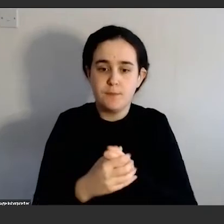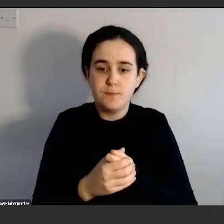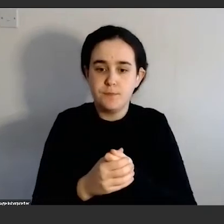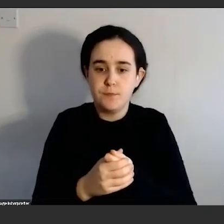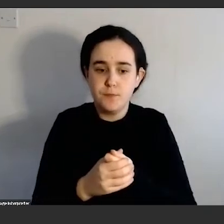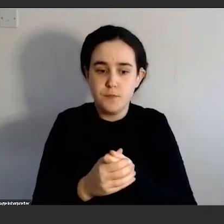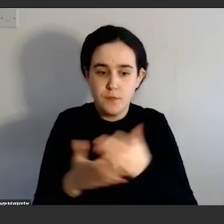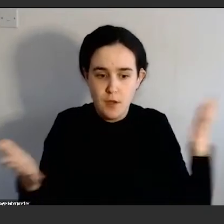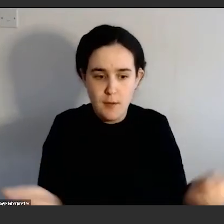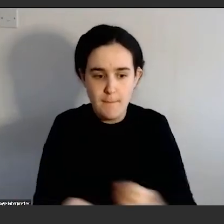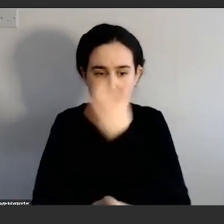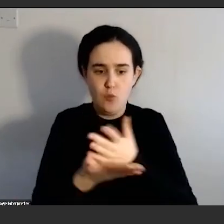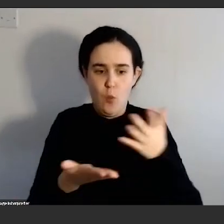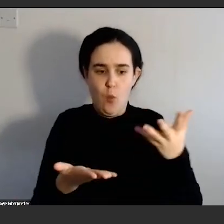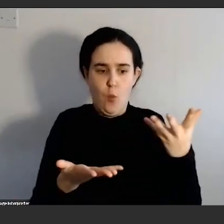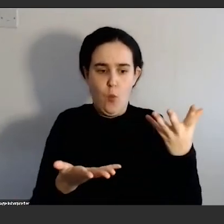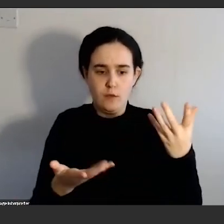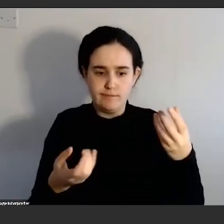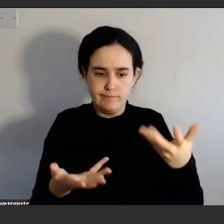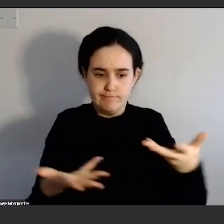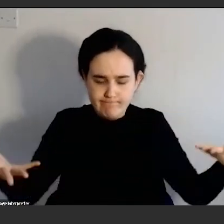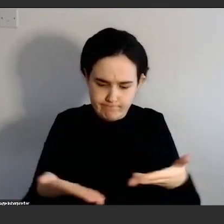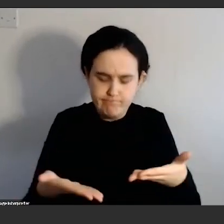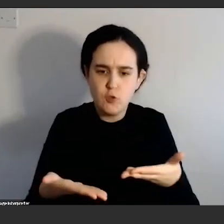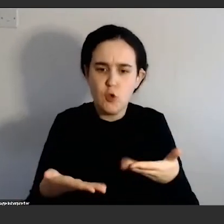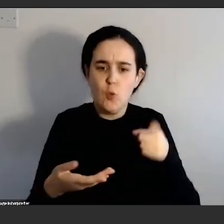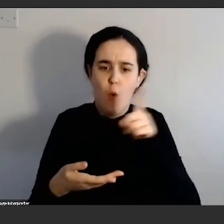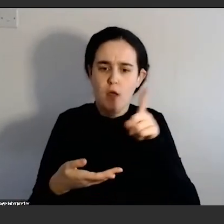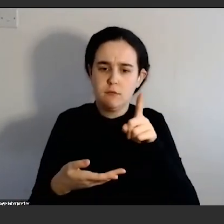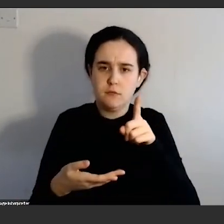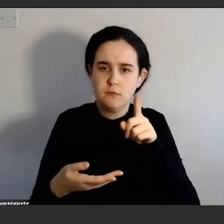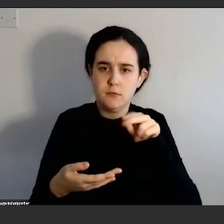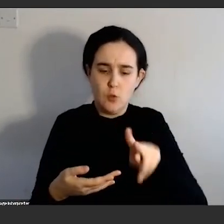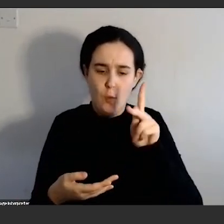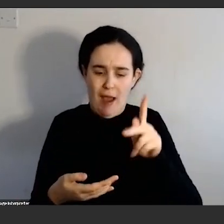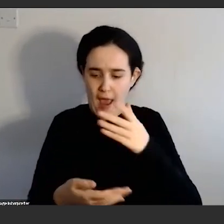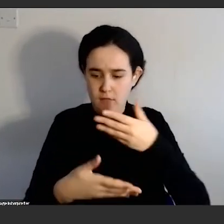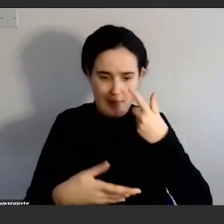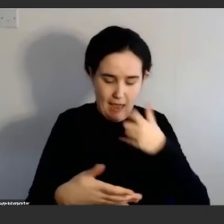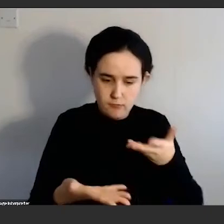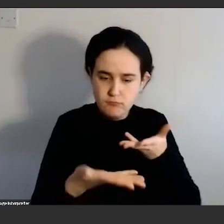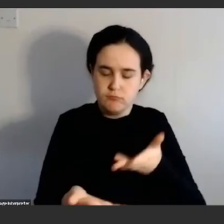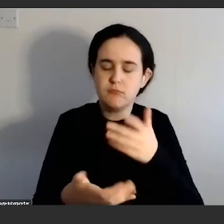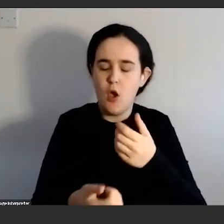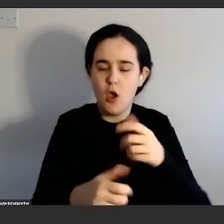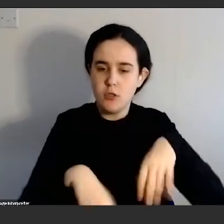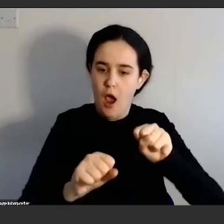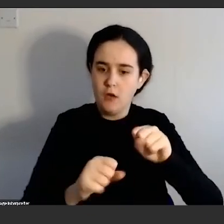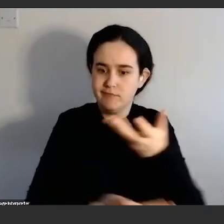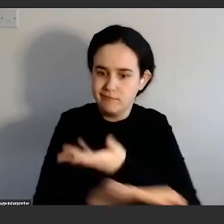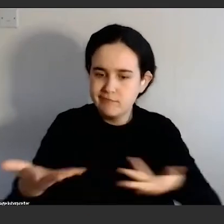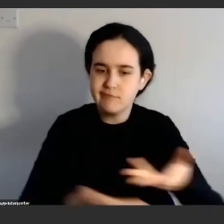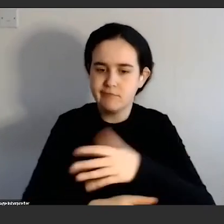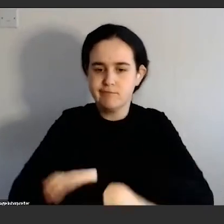introduced 2 new UK government papers. The first set out a clear pathway towards stronger health systems, taking a whole